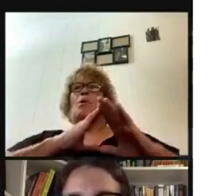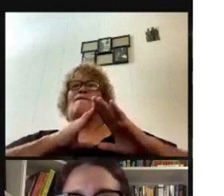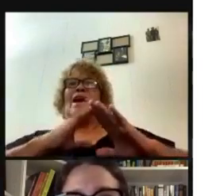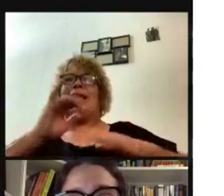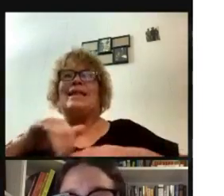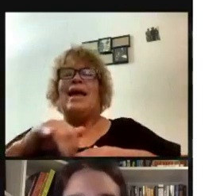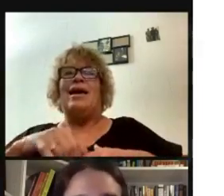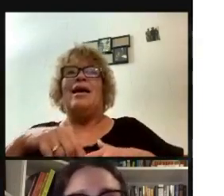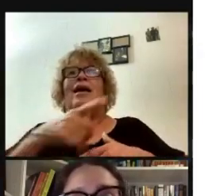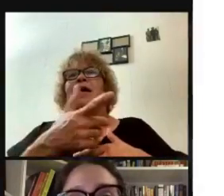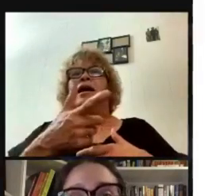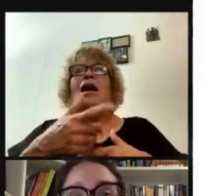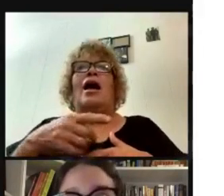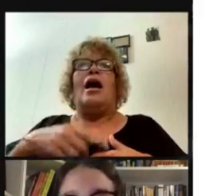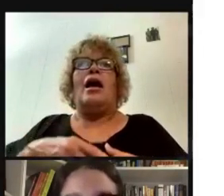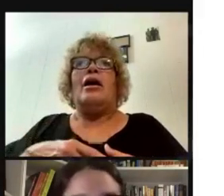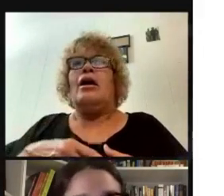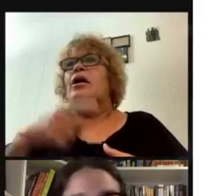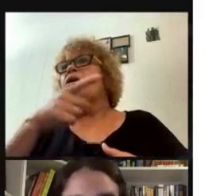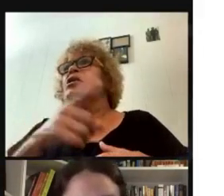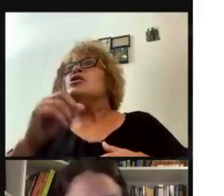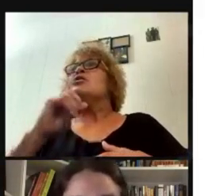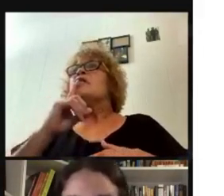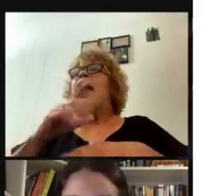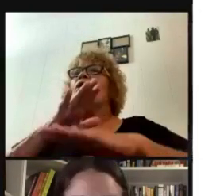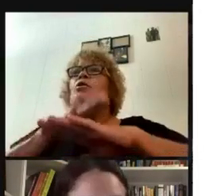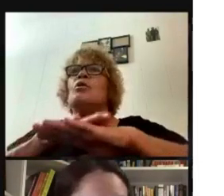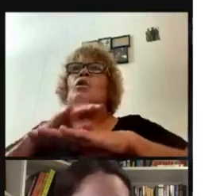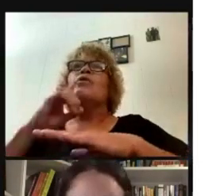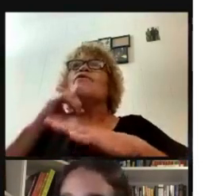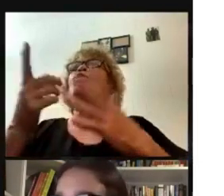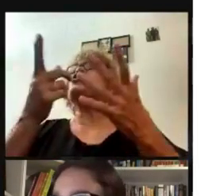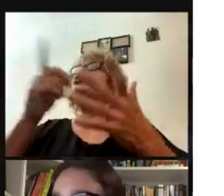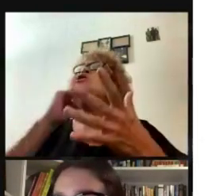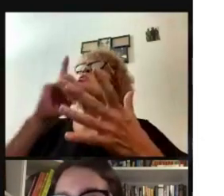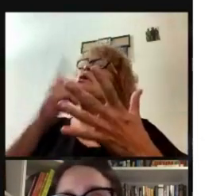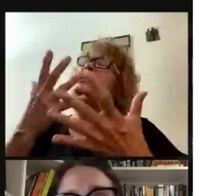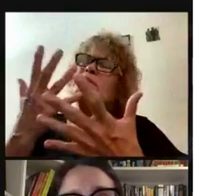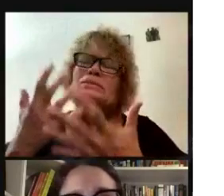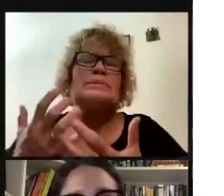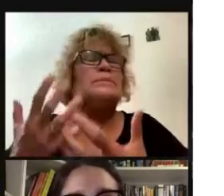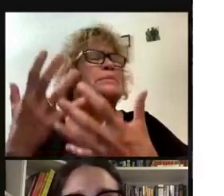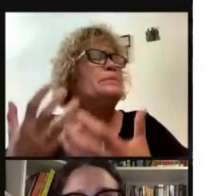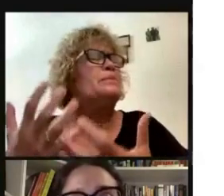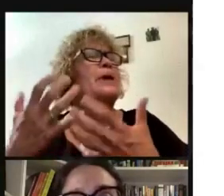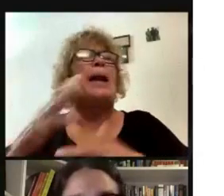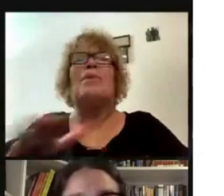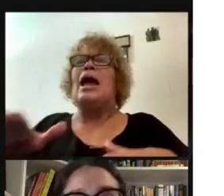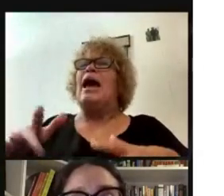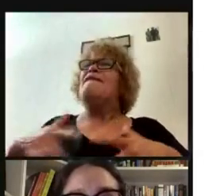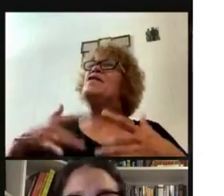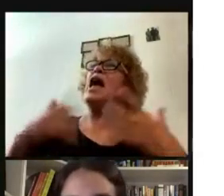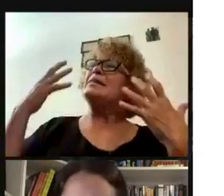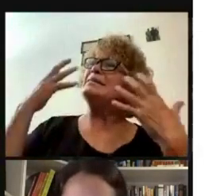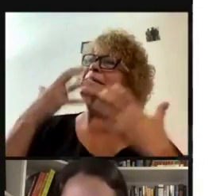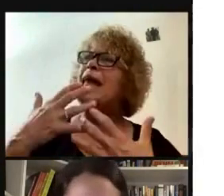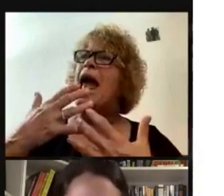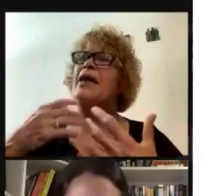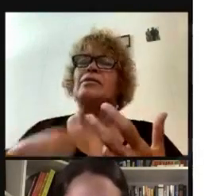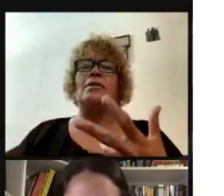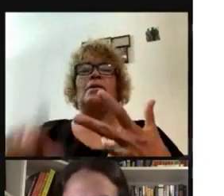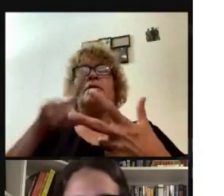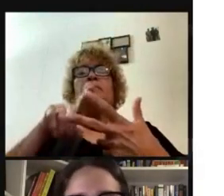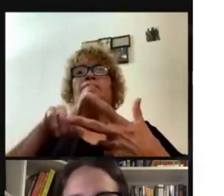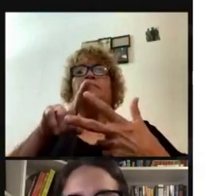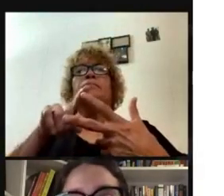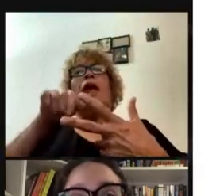experienced grief, mourned for the loss of her reproductive capacity. And as the other woman, you know,